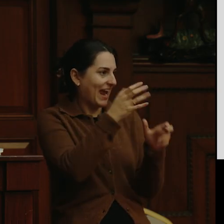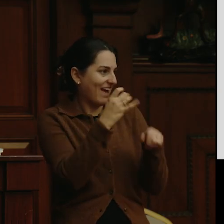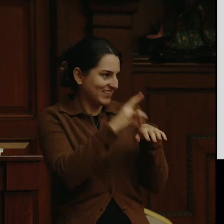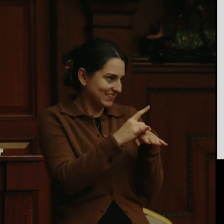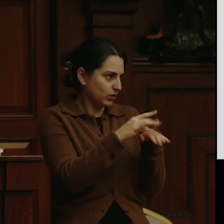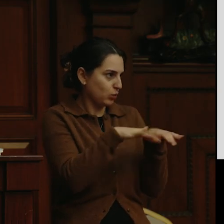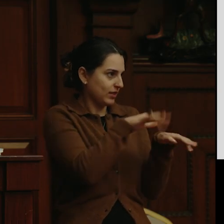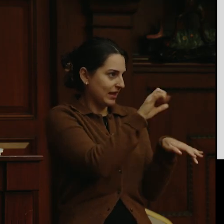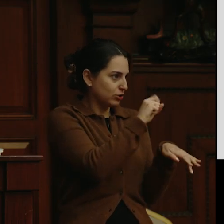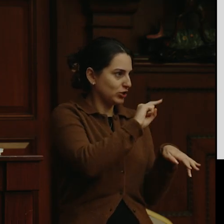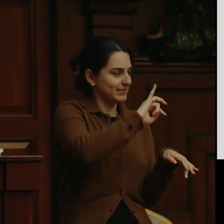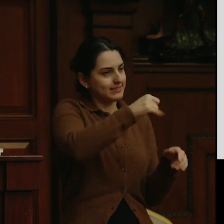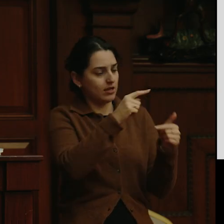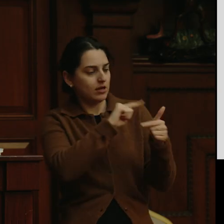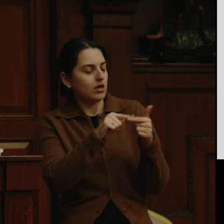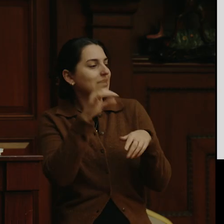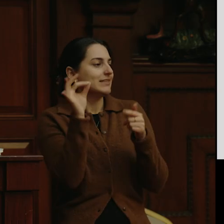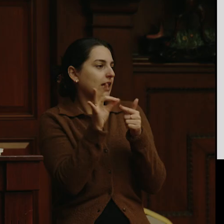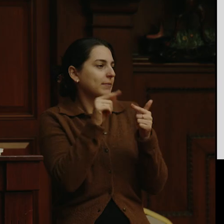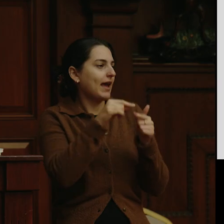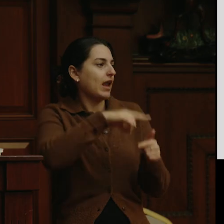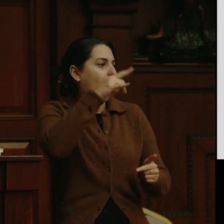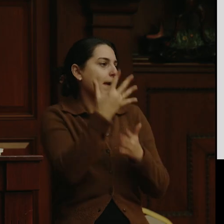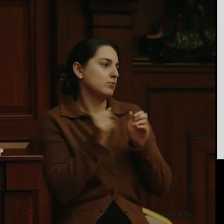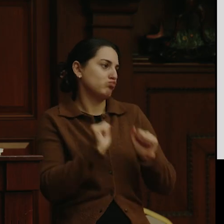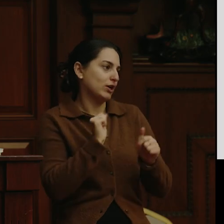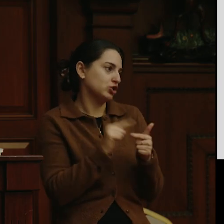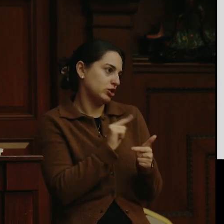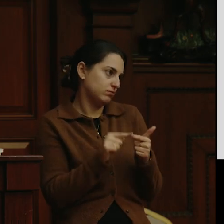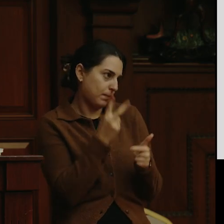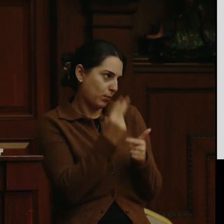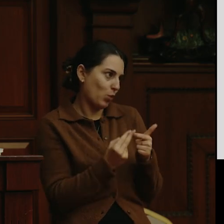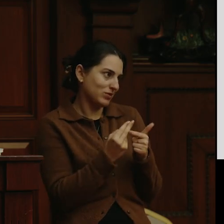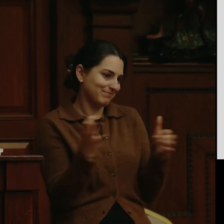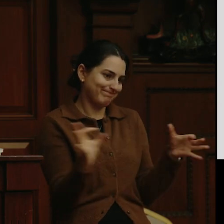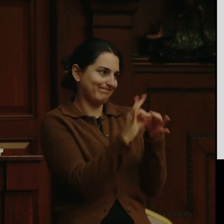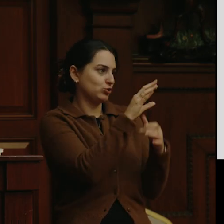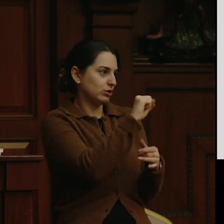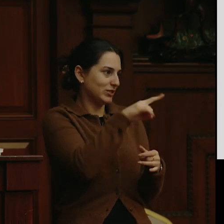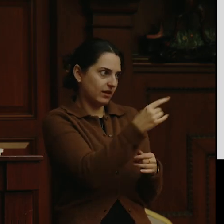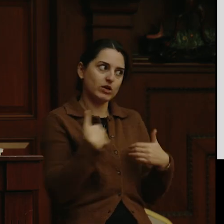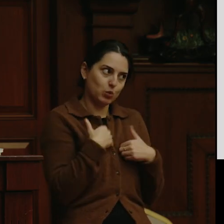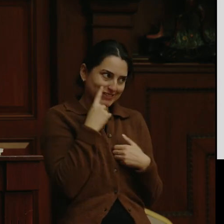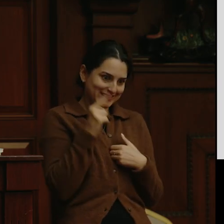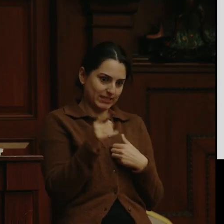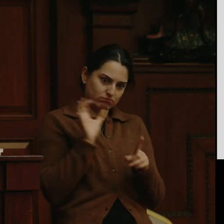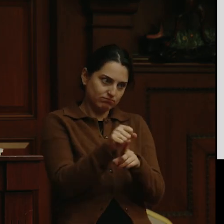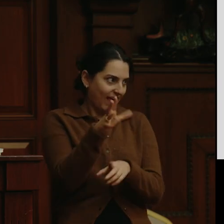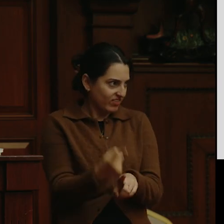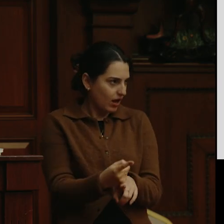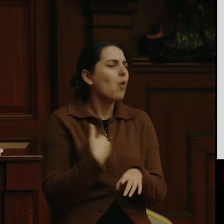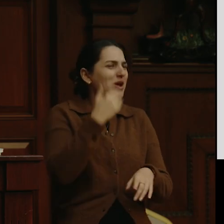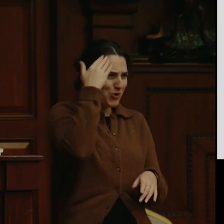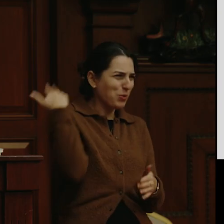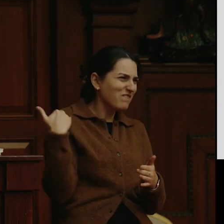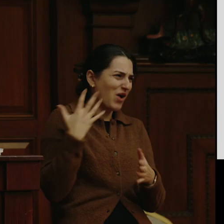were diabetes and hypertension, so high blood pressure. And that's quite worrying, and it's something, you know, we knew